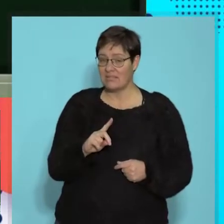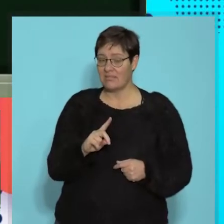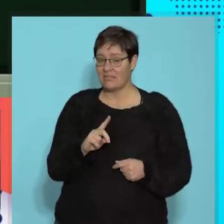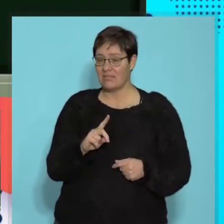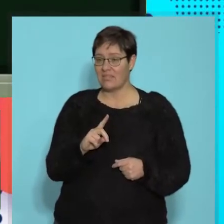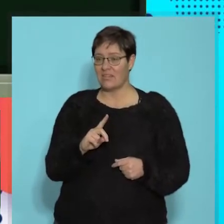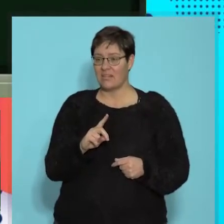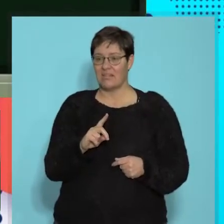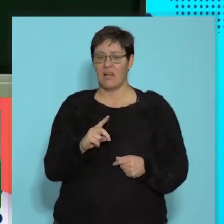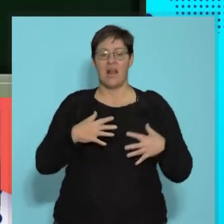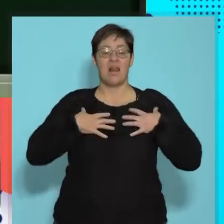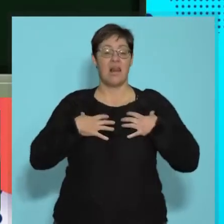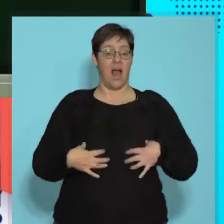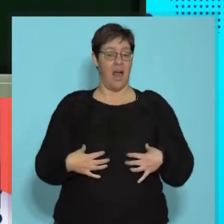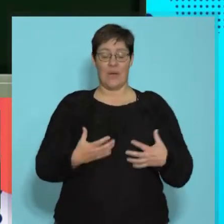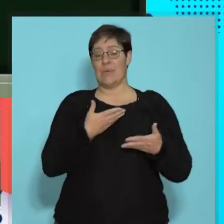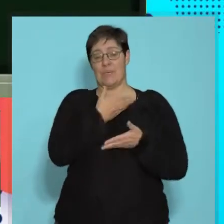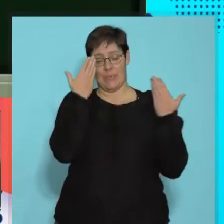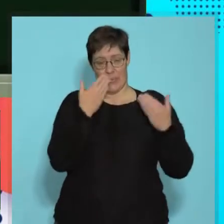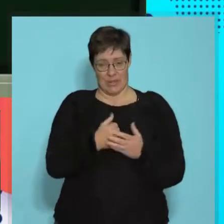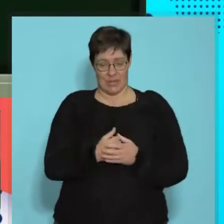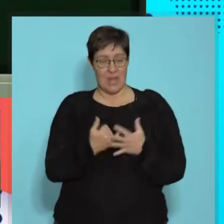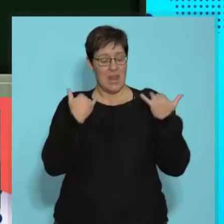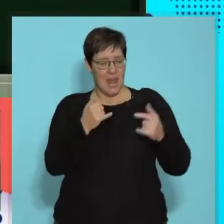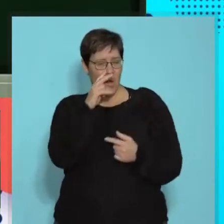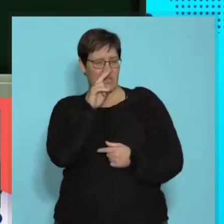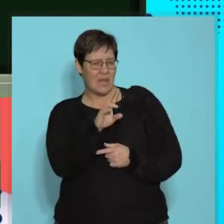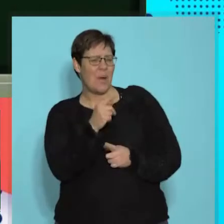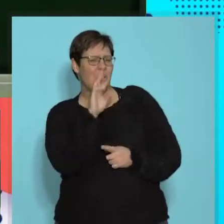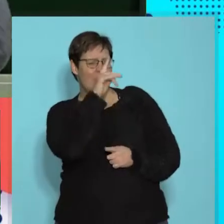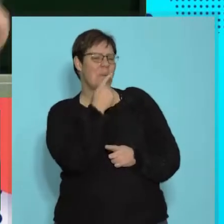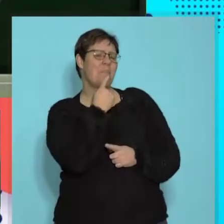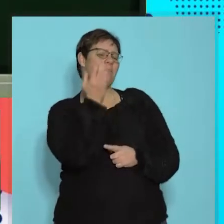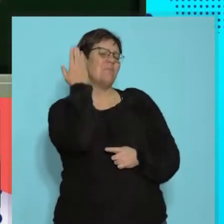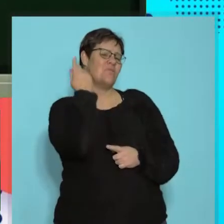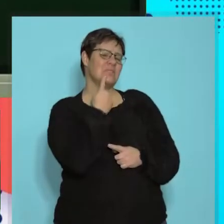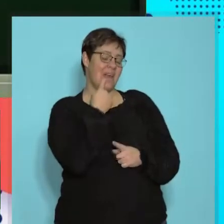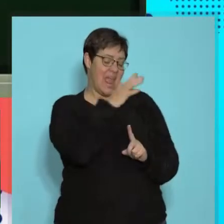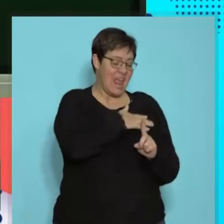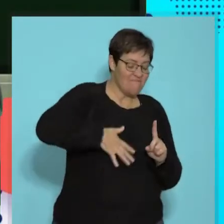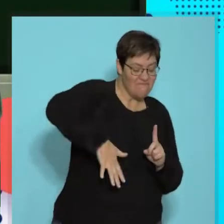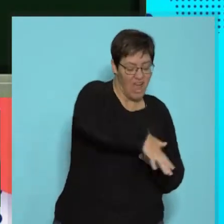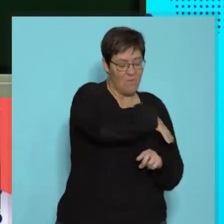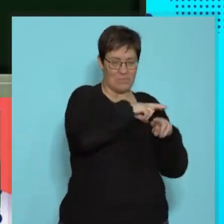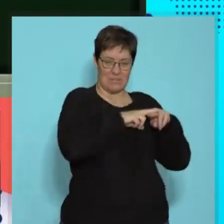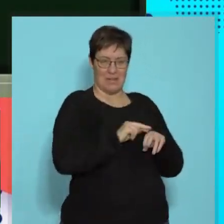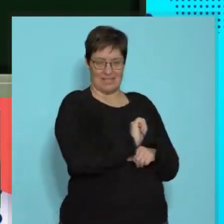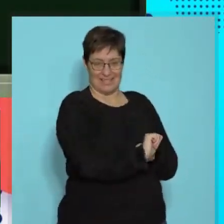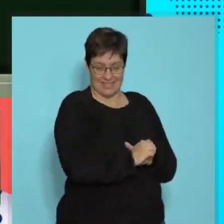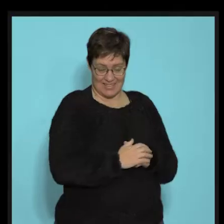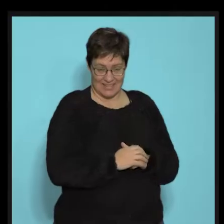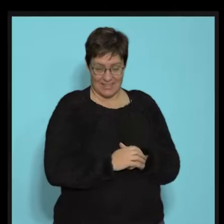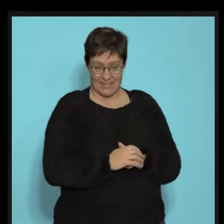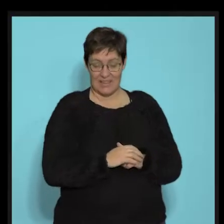of lungs. So what we see now, remember we said to you, it's the environment in which they live. So now a